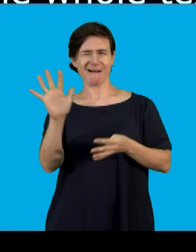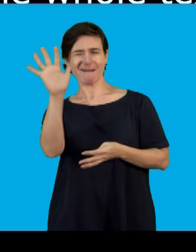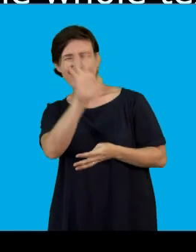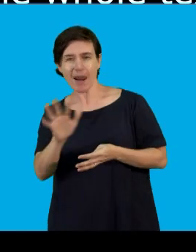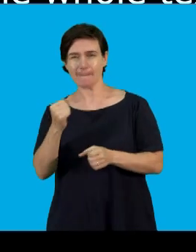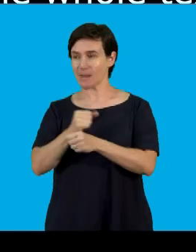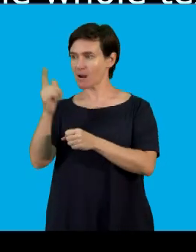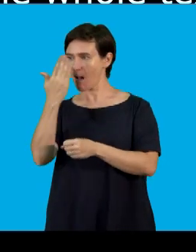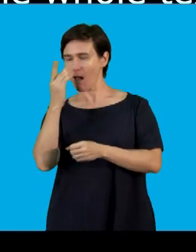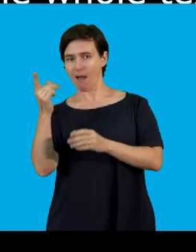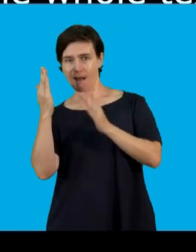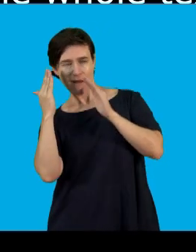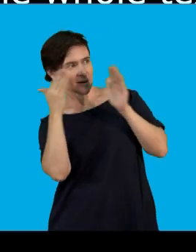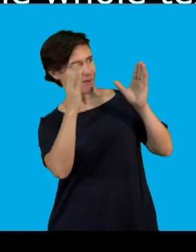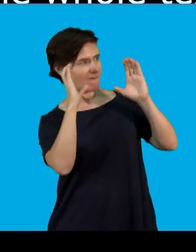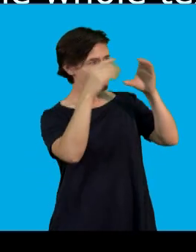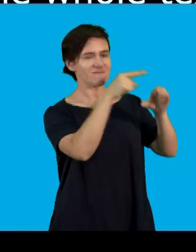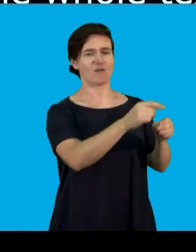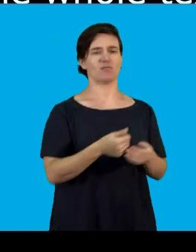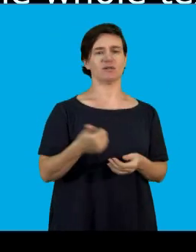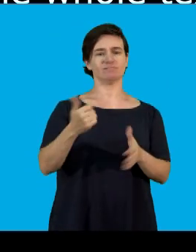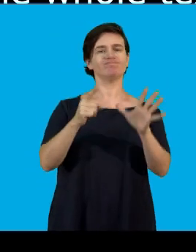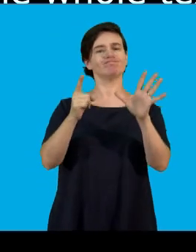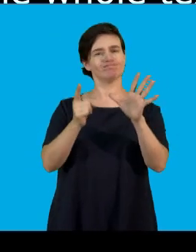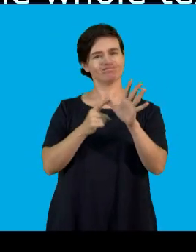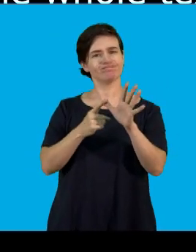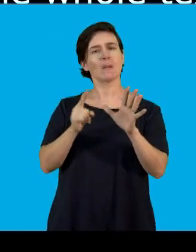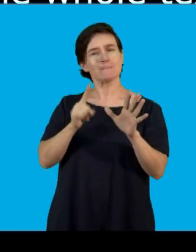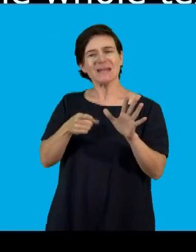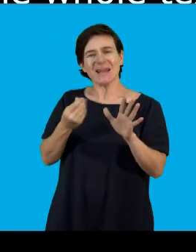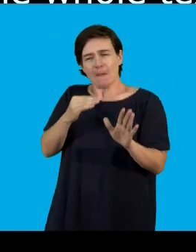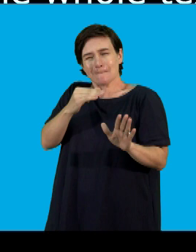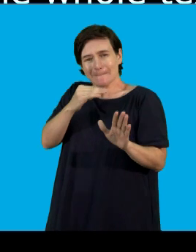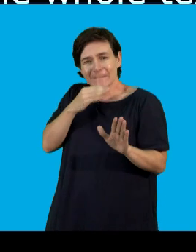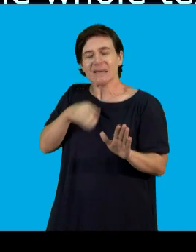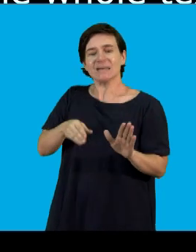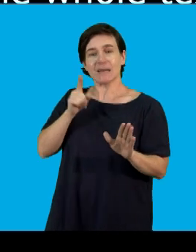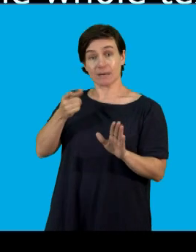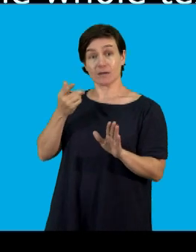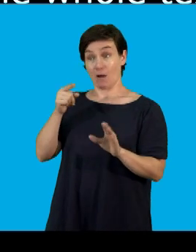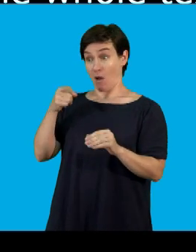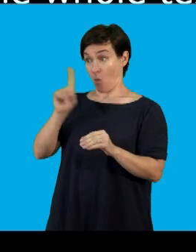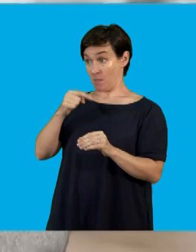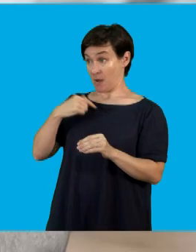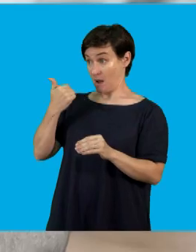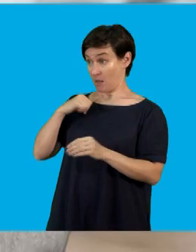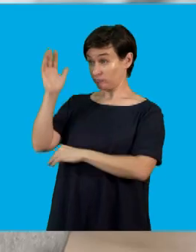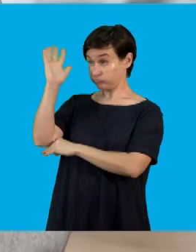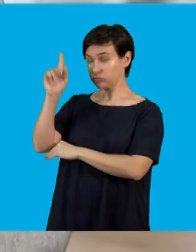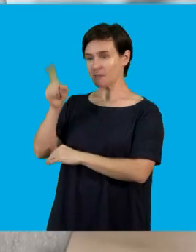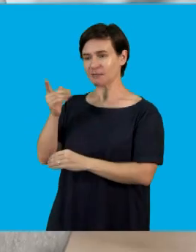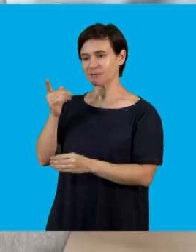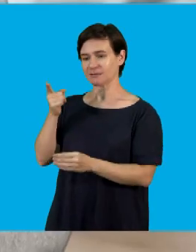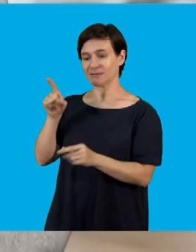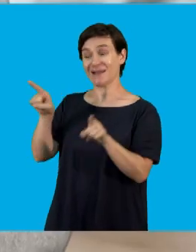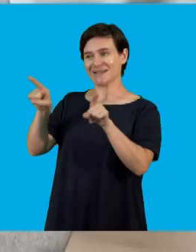attention. Be meaningful and appropriate. So that is the final answers. Remember, full sentences. All right, we